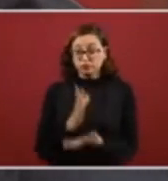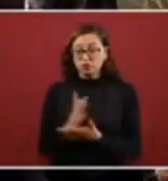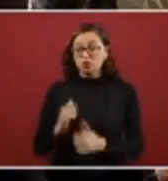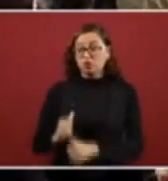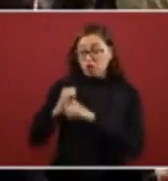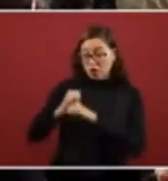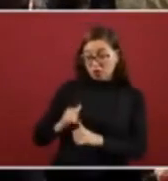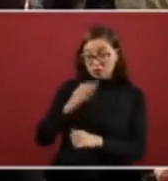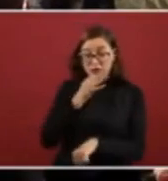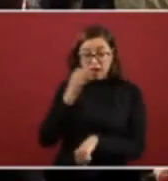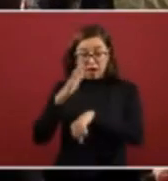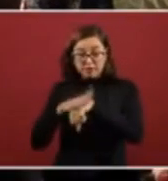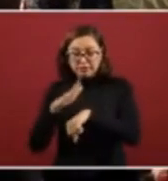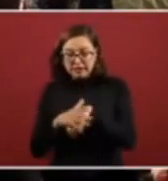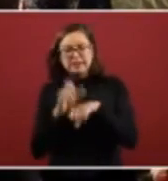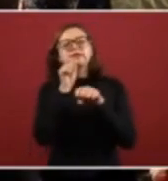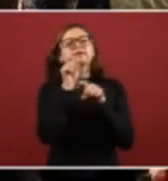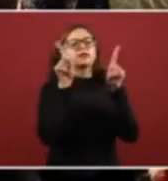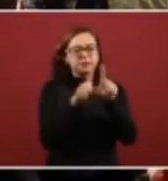territory. Not only the